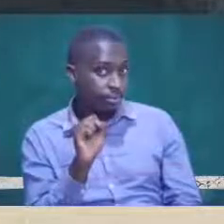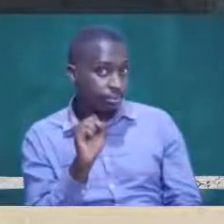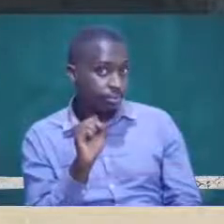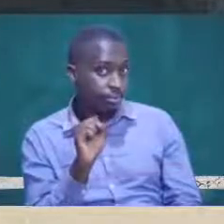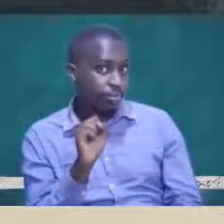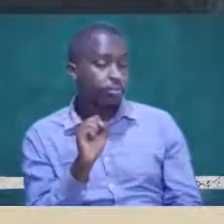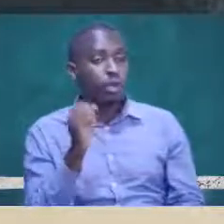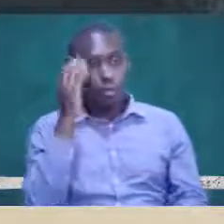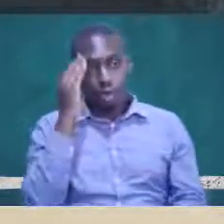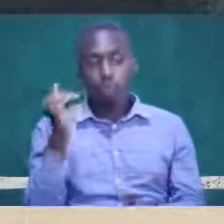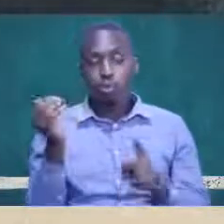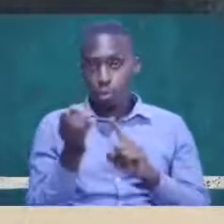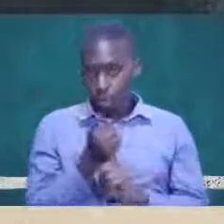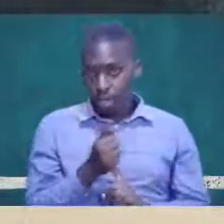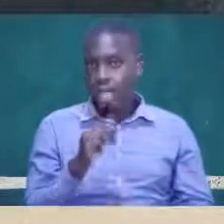to get marginal